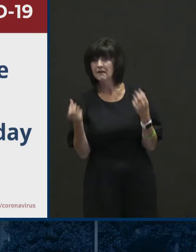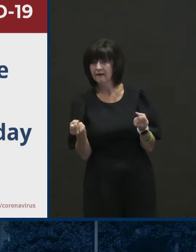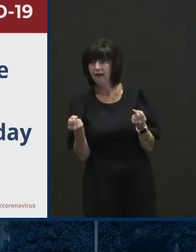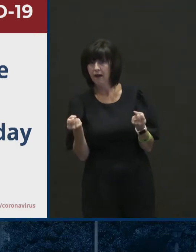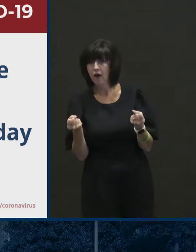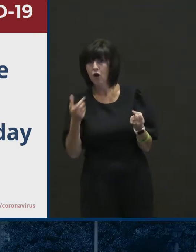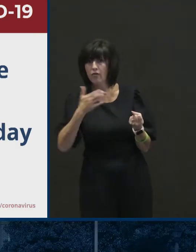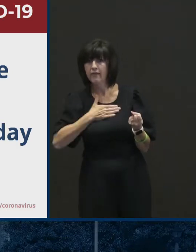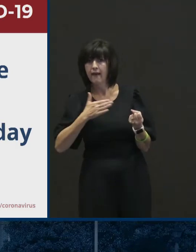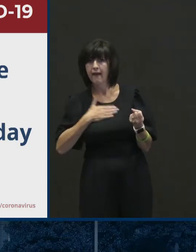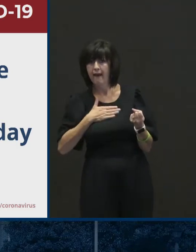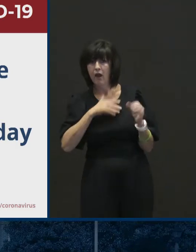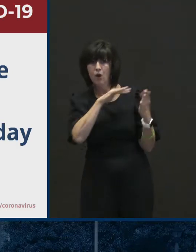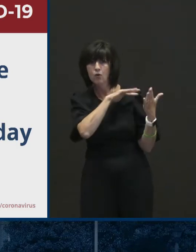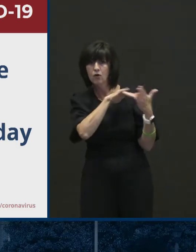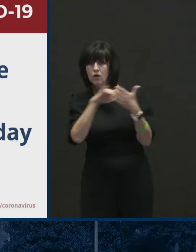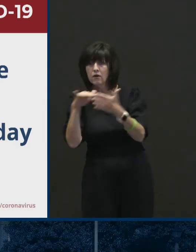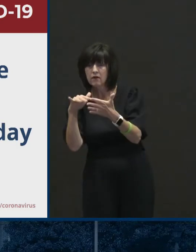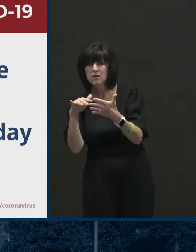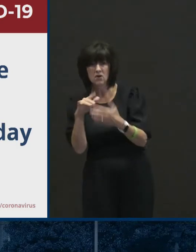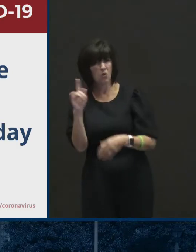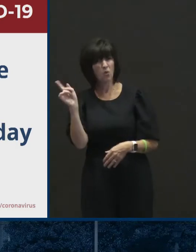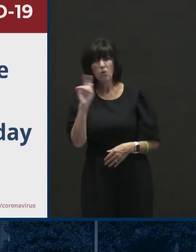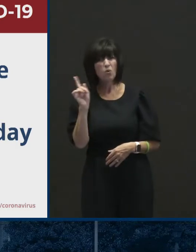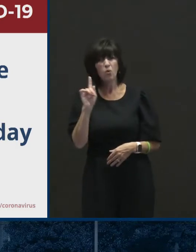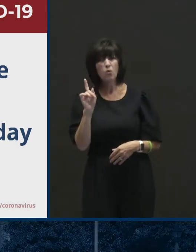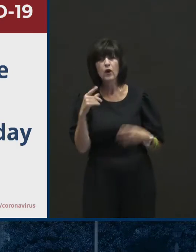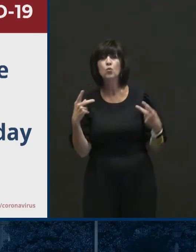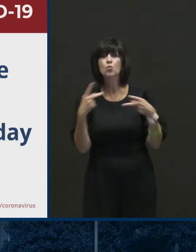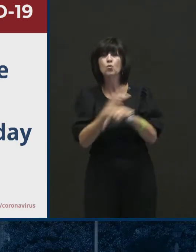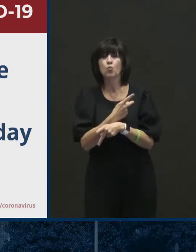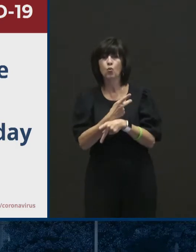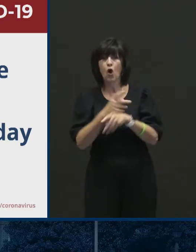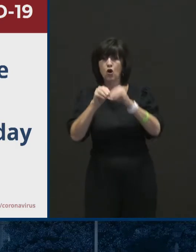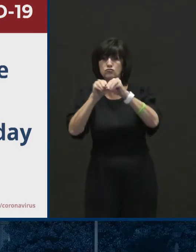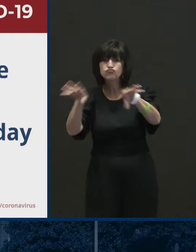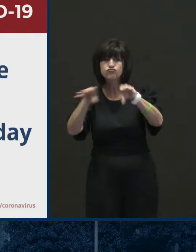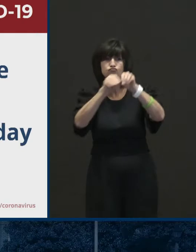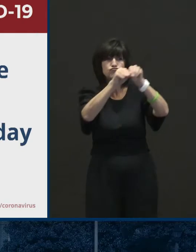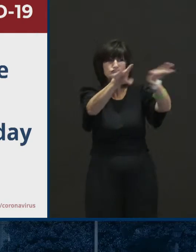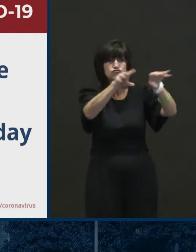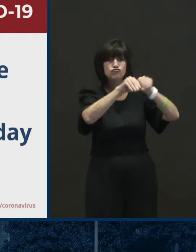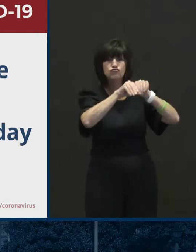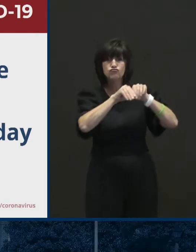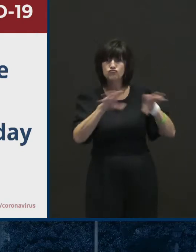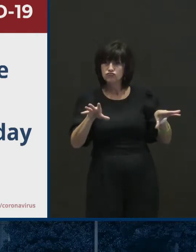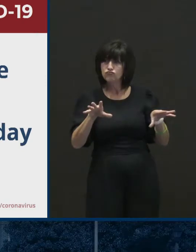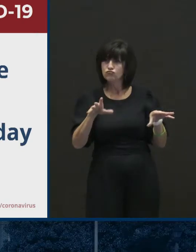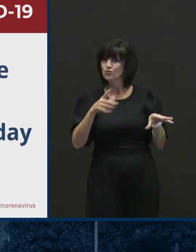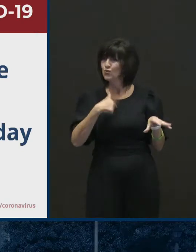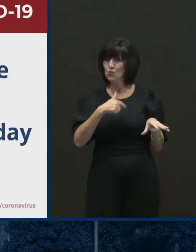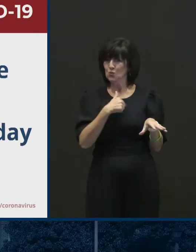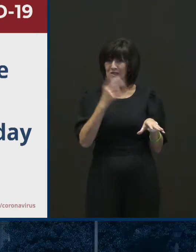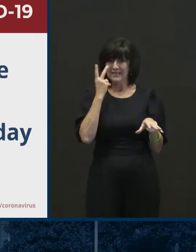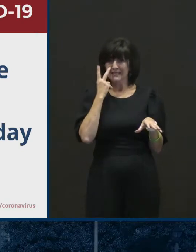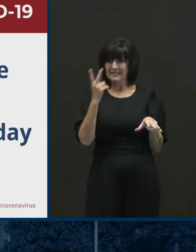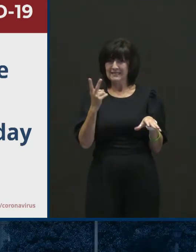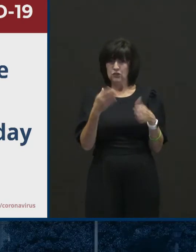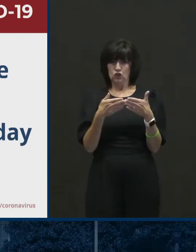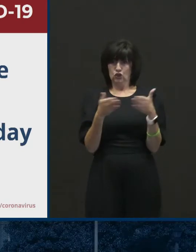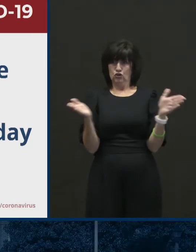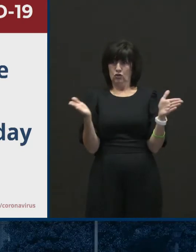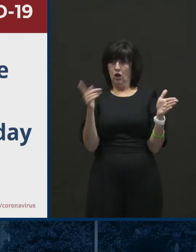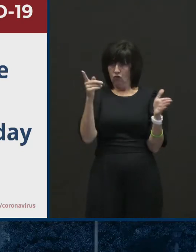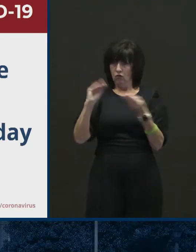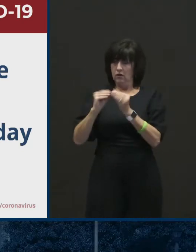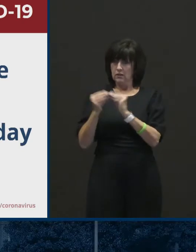where are these little outbreaks across our state? We just see generally higher percent positives and higher number